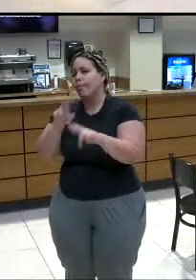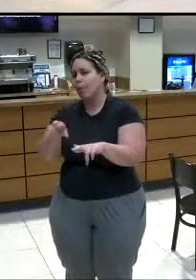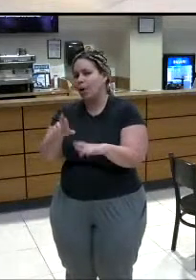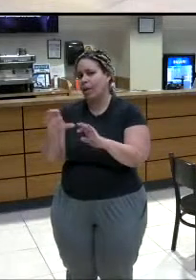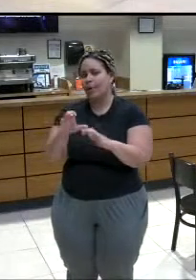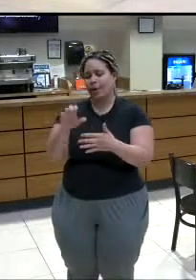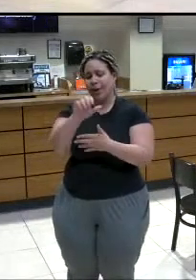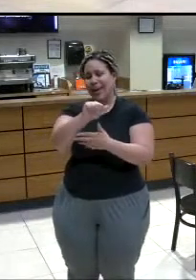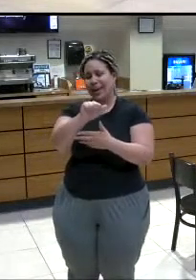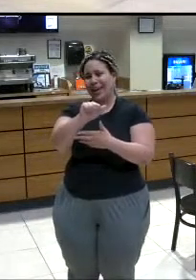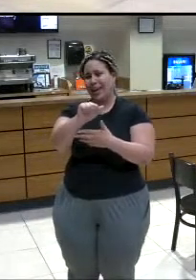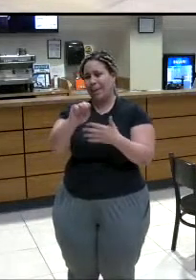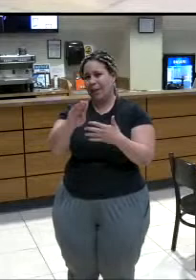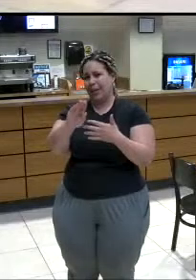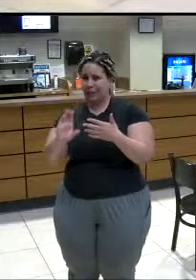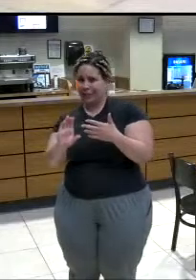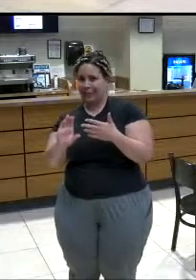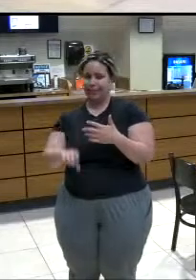or C.